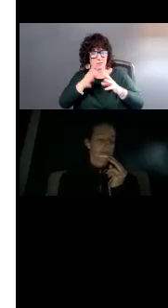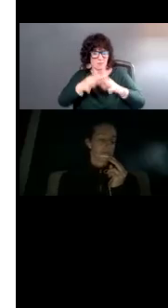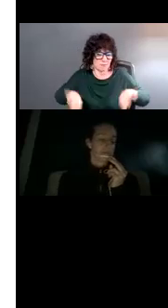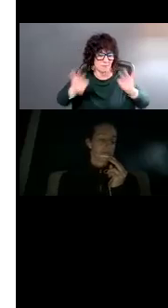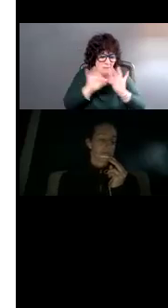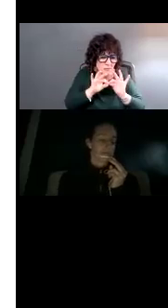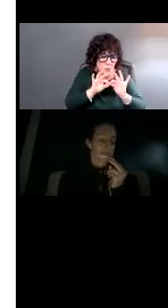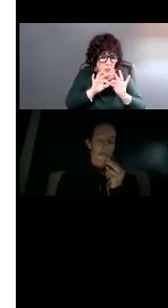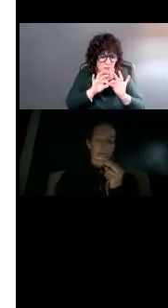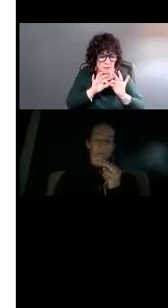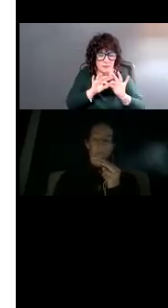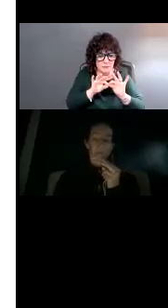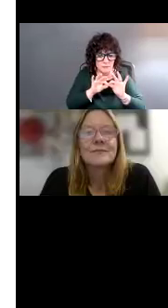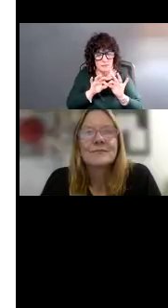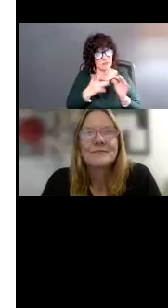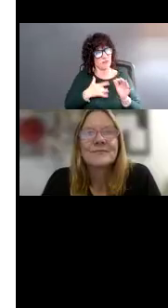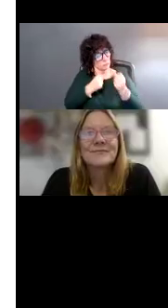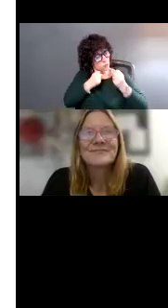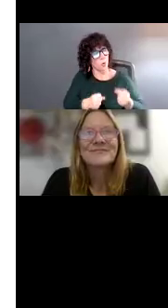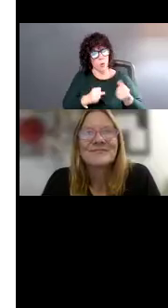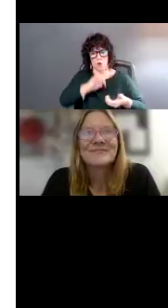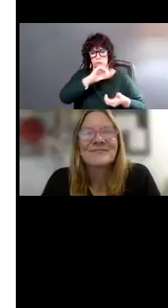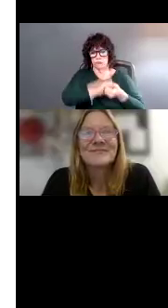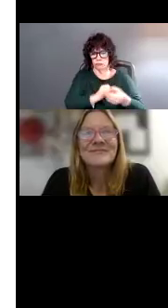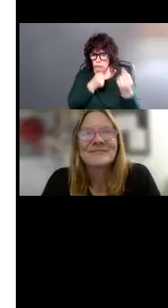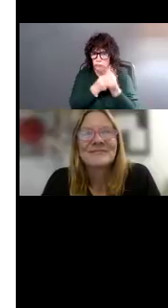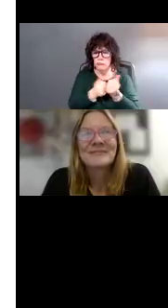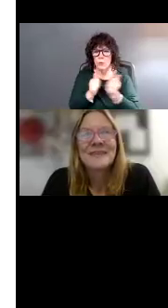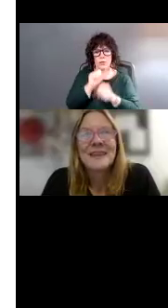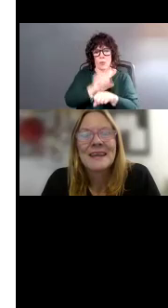do. Thank you so much, and then we can get started. Thank you.